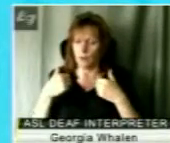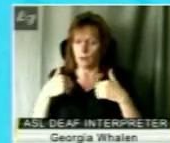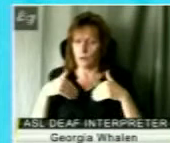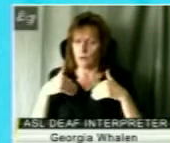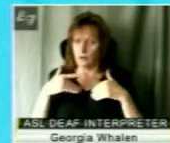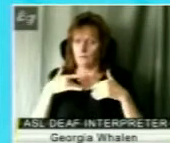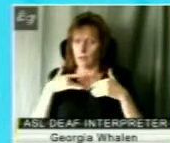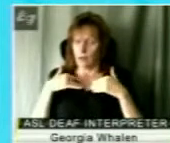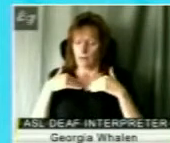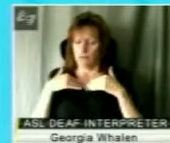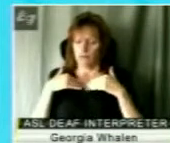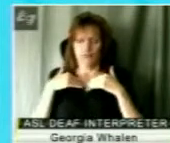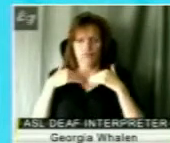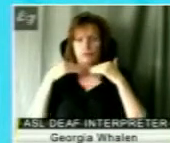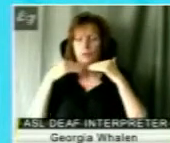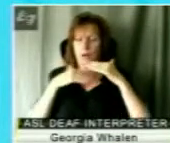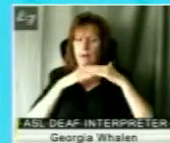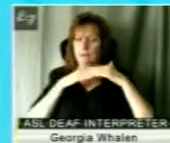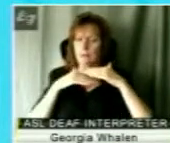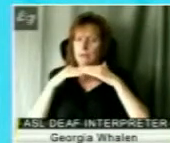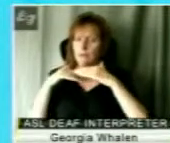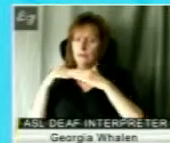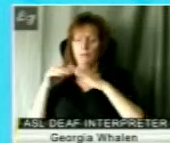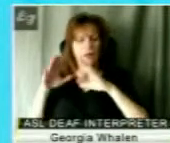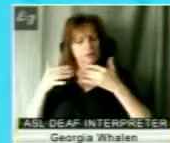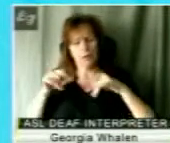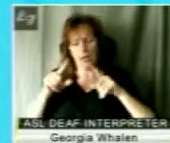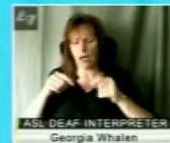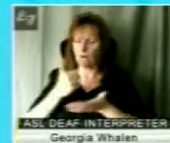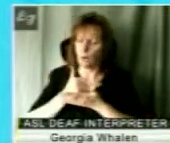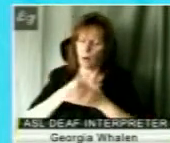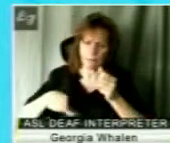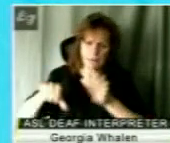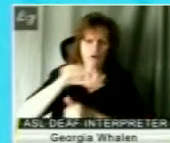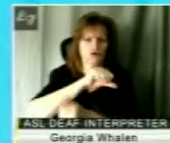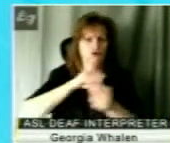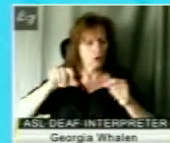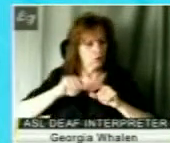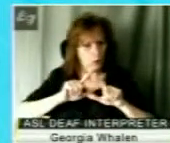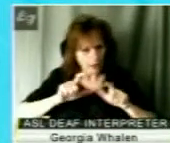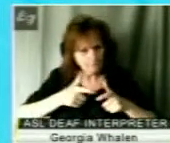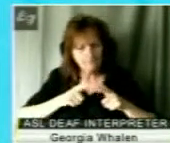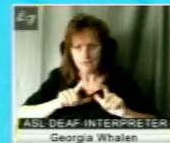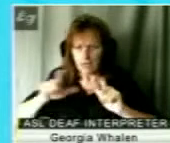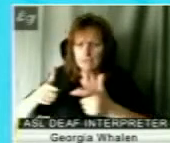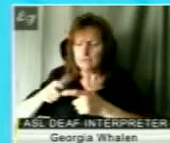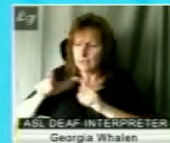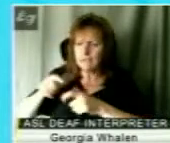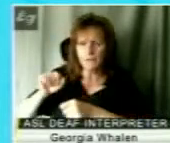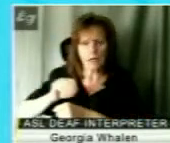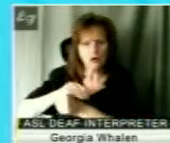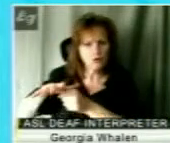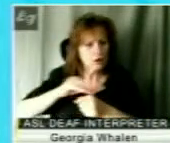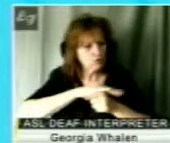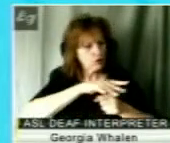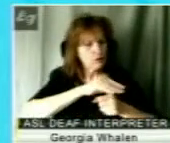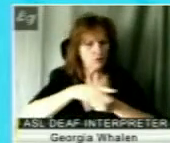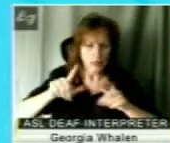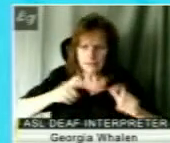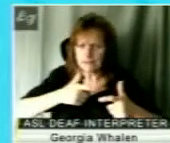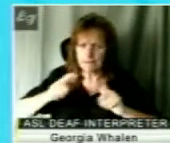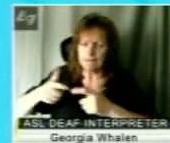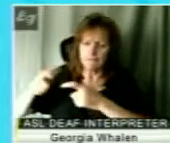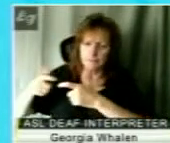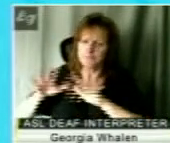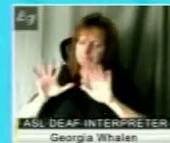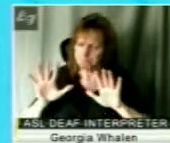at preventing any further spread. And so we're here to support each other and help us get the job done. And so, you know,